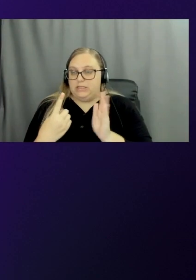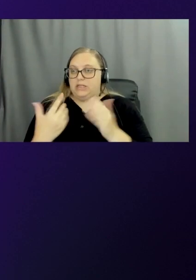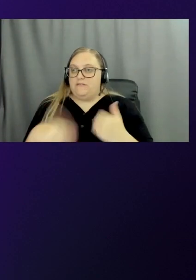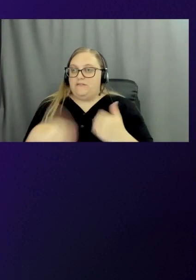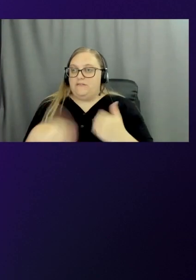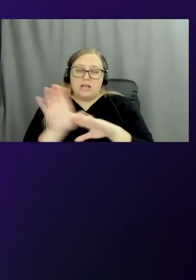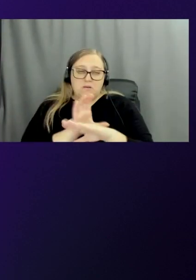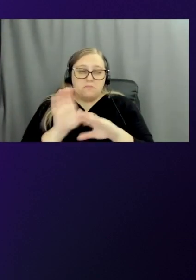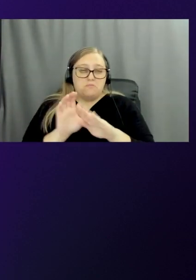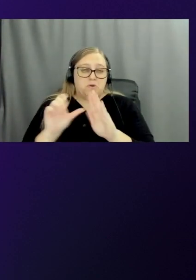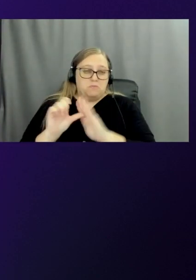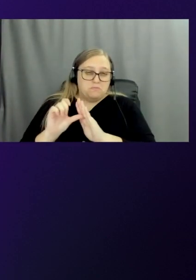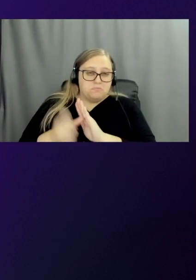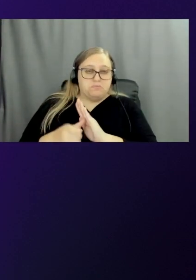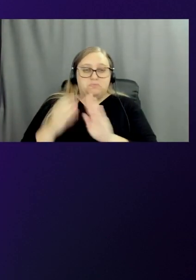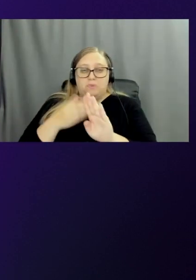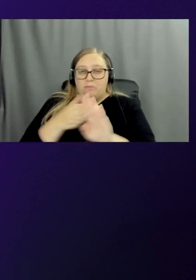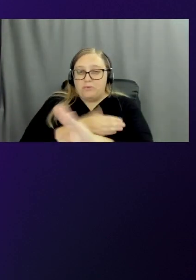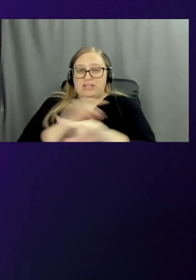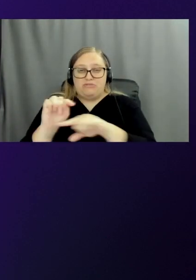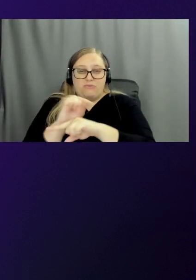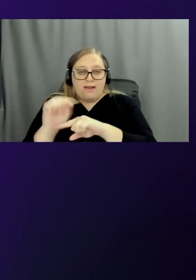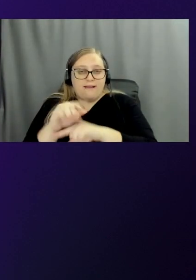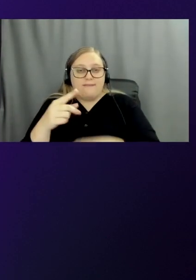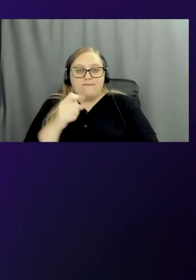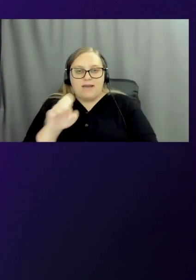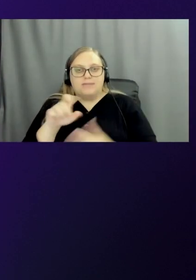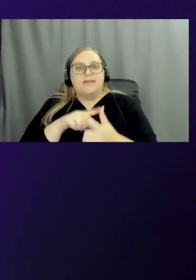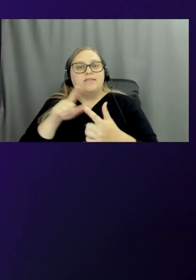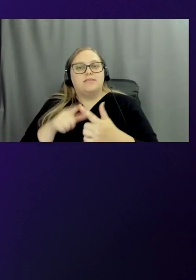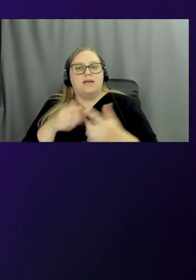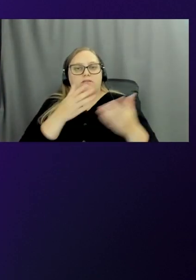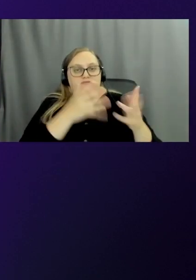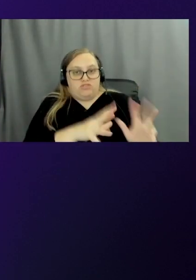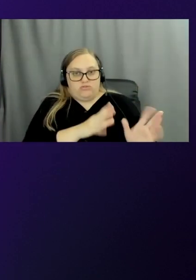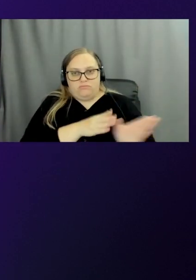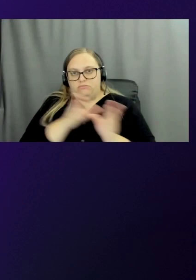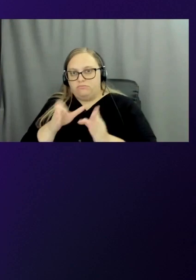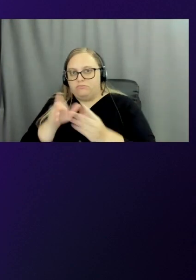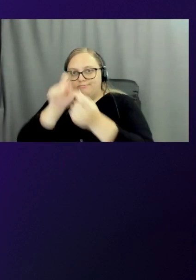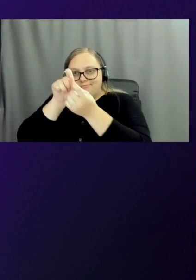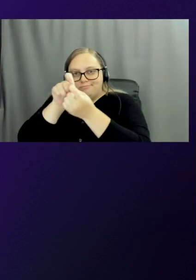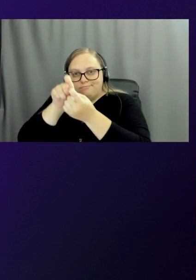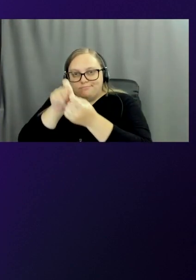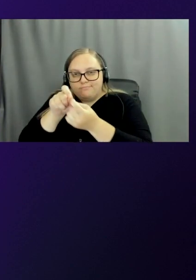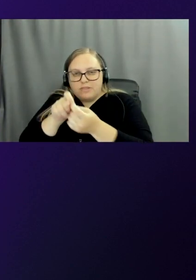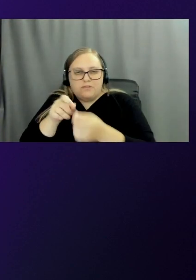compute-intensive pre-training phase, but then you can fine-tune them at a fraction of the compute demand for a set of